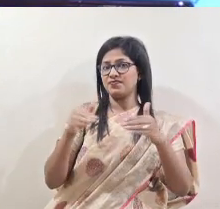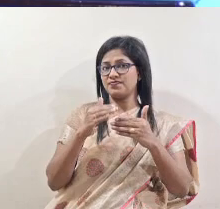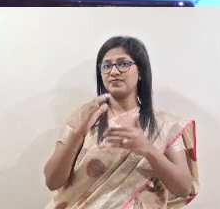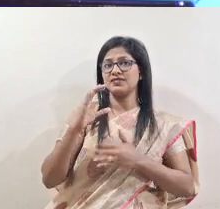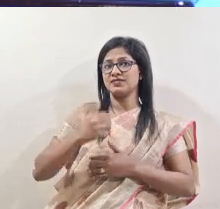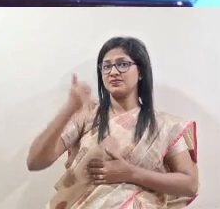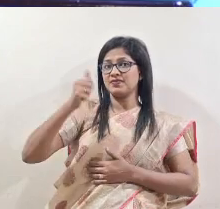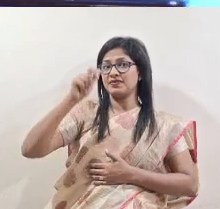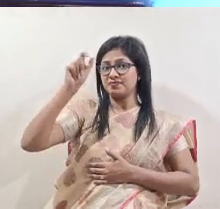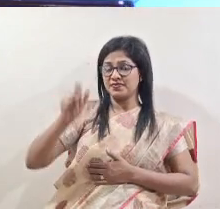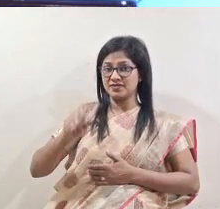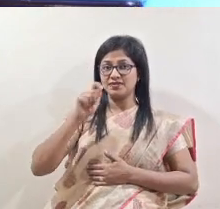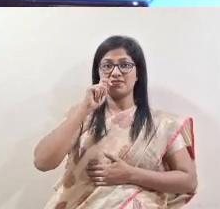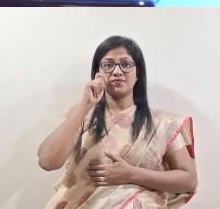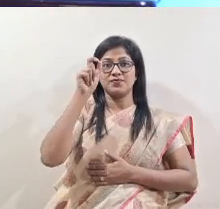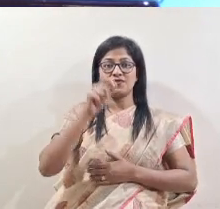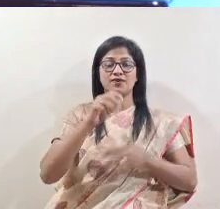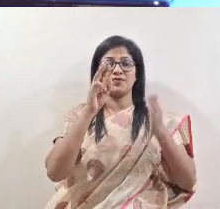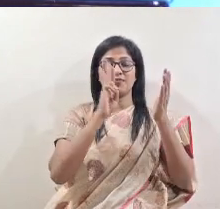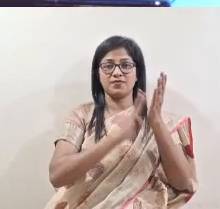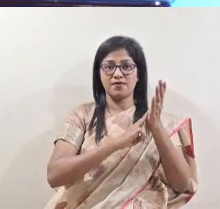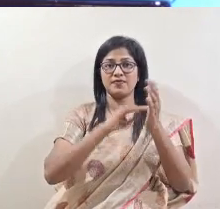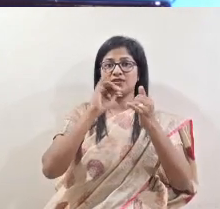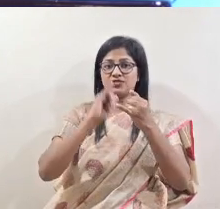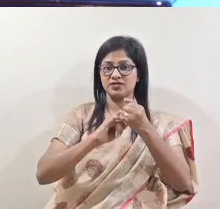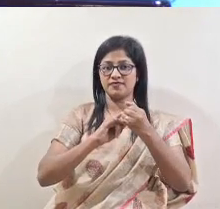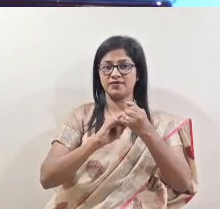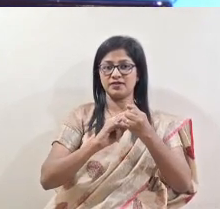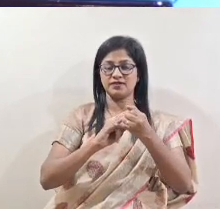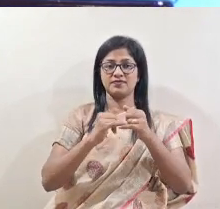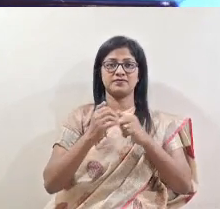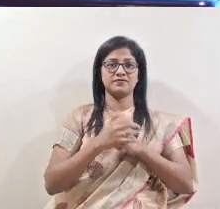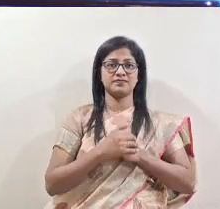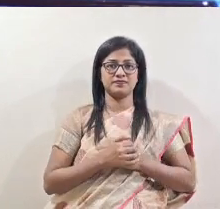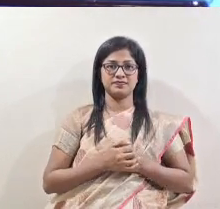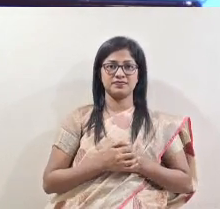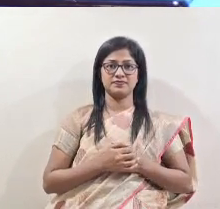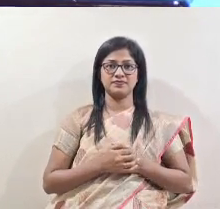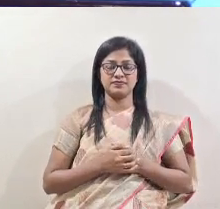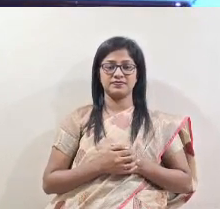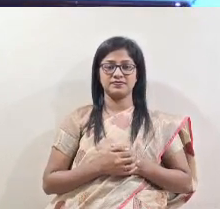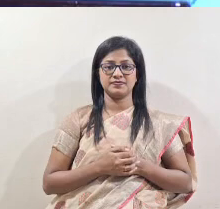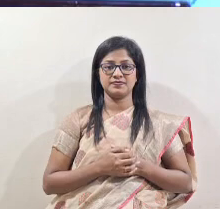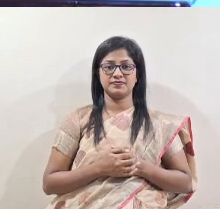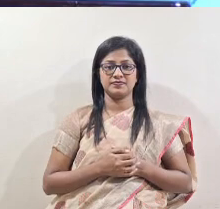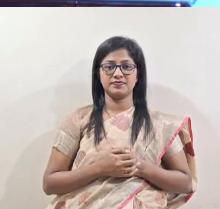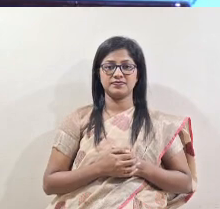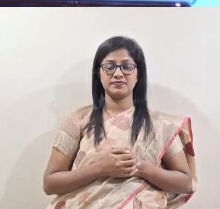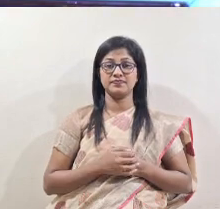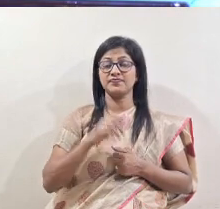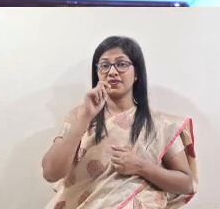our distinguished chairperson, Professor Mohammad Safir Mir.